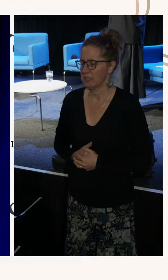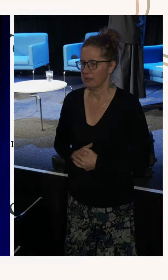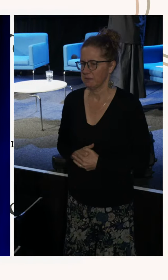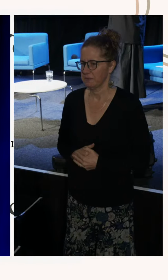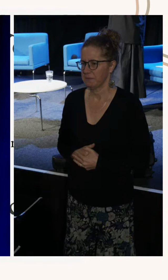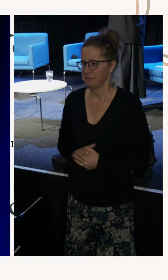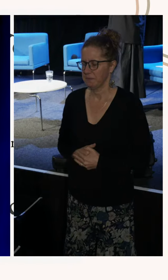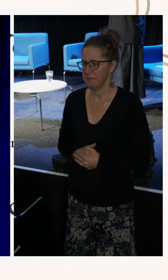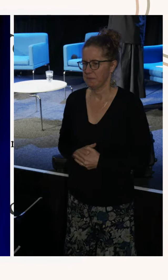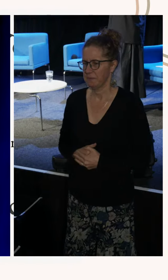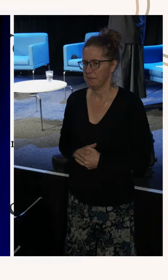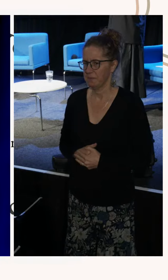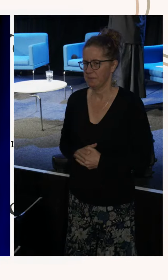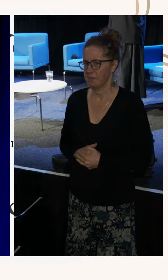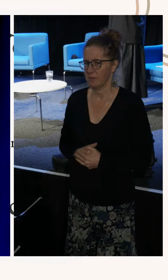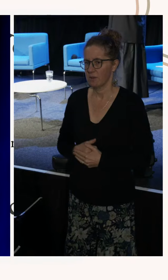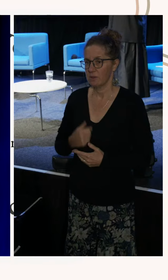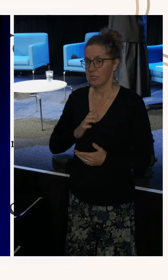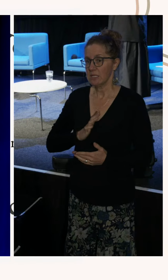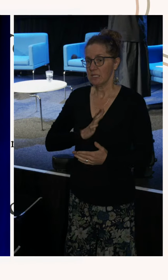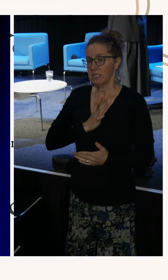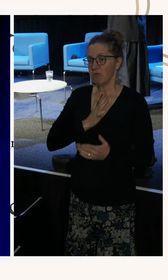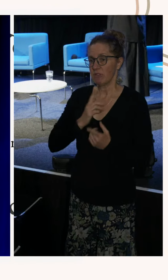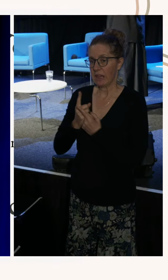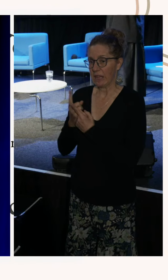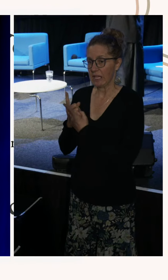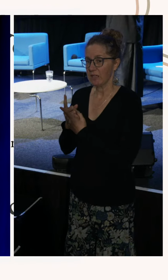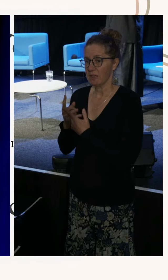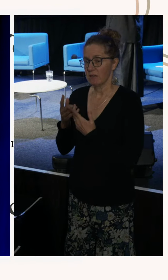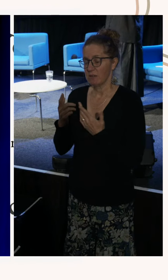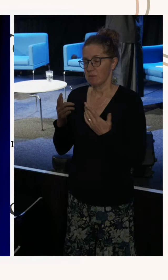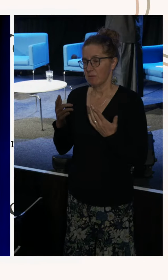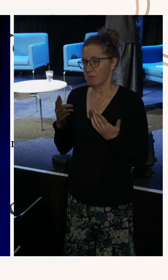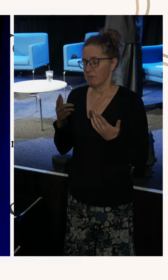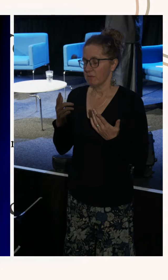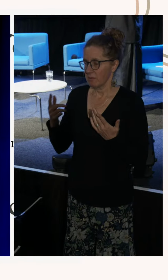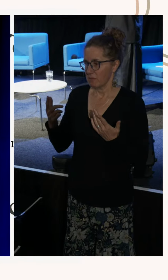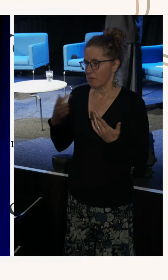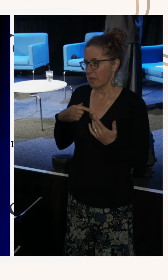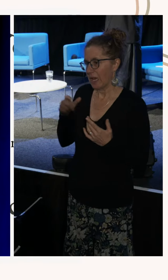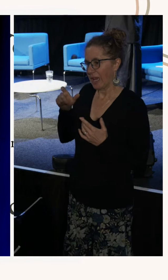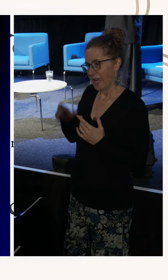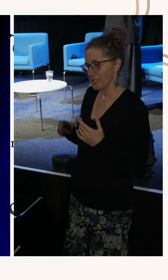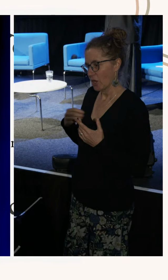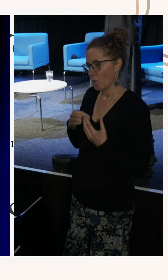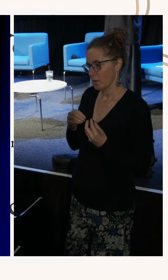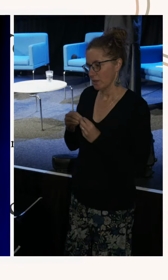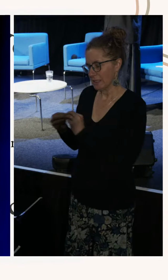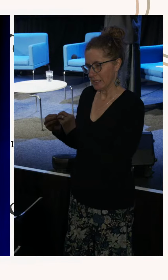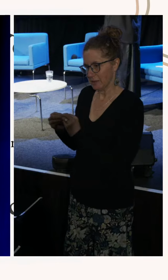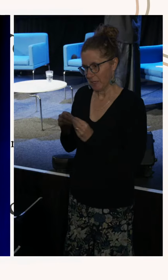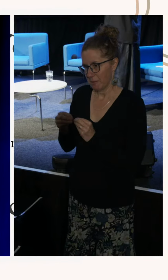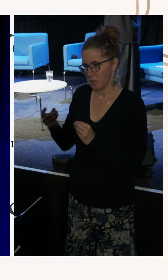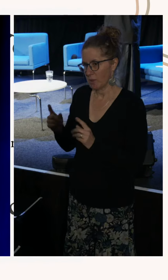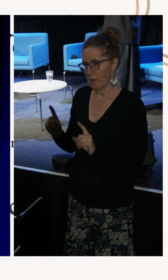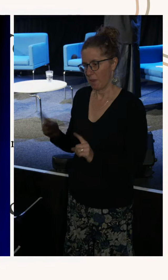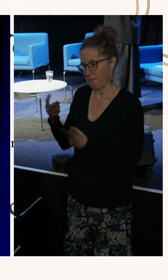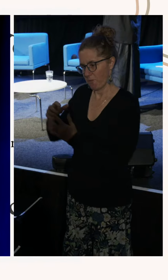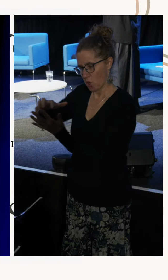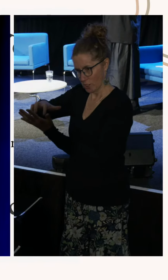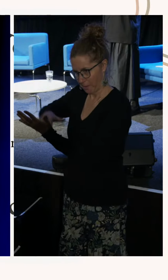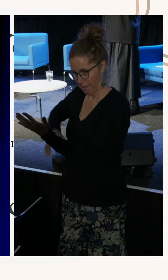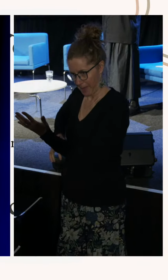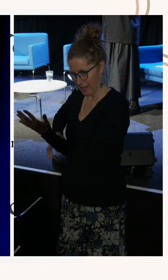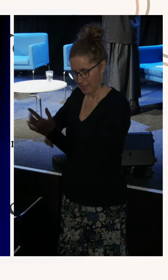It was an interesting thing, actually, and I have the opportunity, I guess, kind of being an intermediary between the original sort of piece